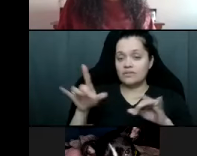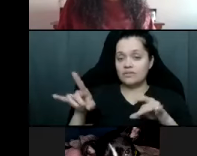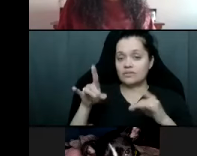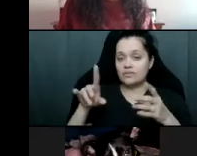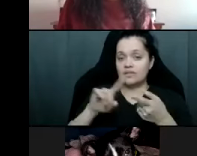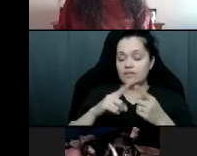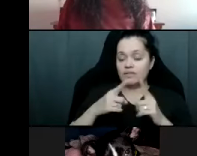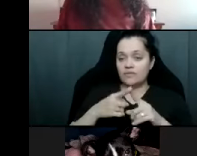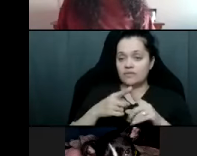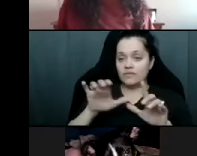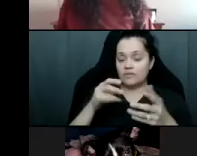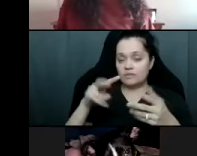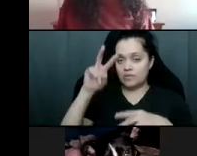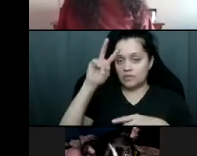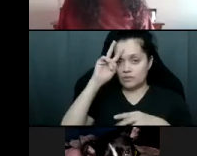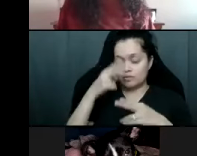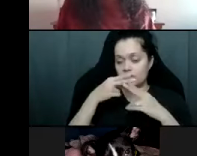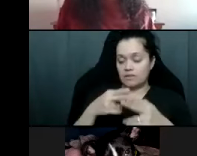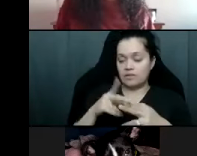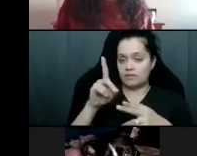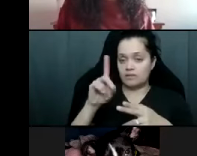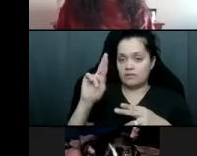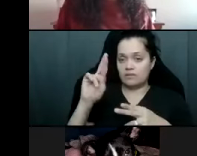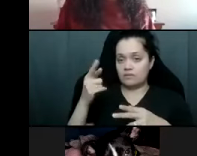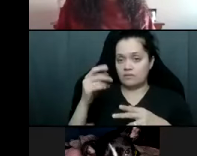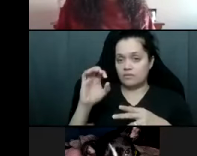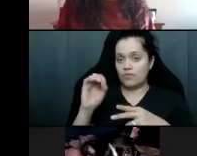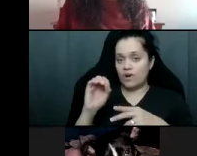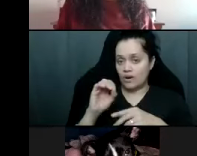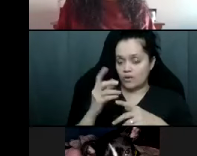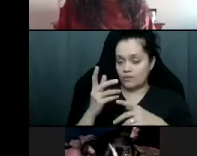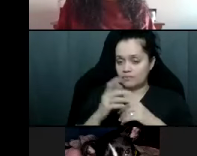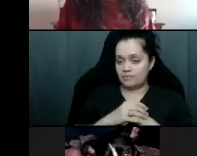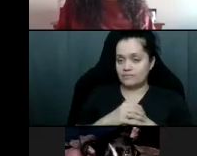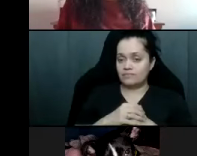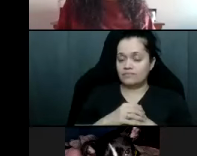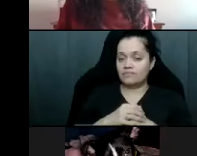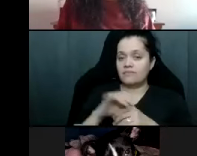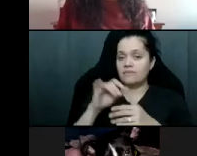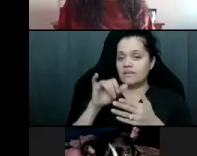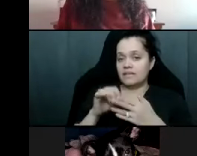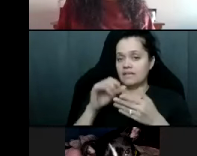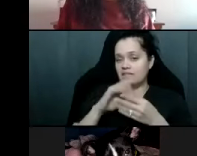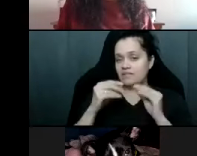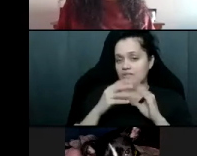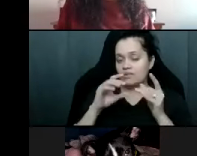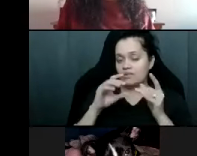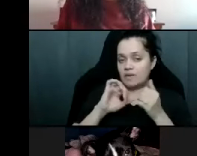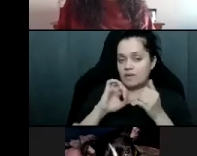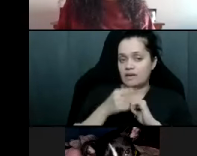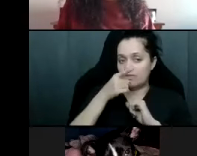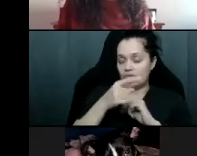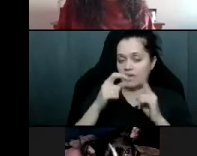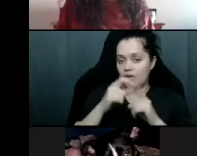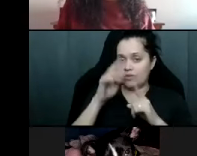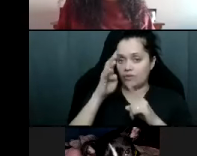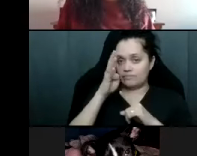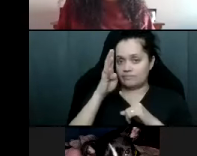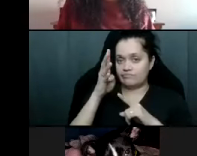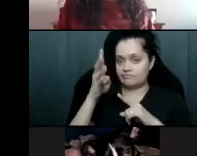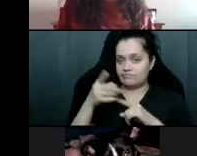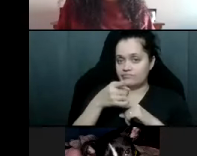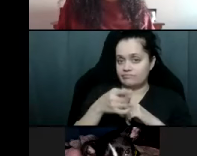something stupid, you can call that friend Drongo. And that's a little story about how that word got into